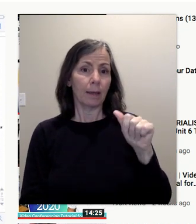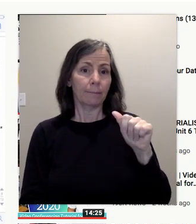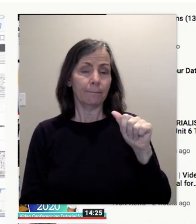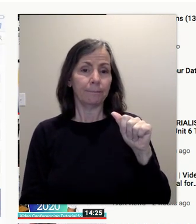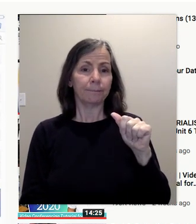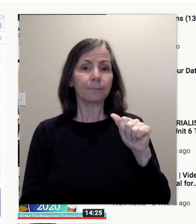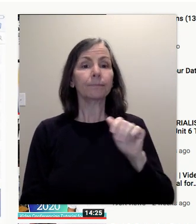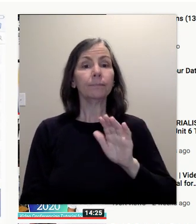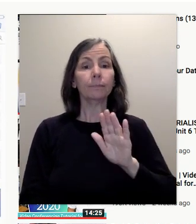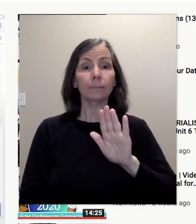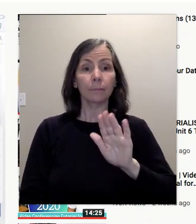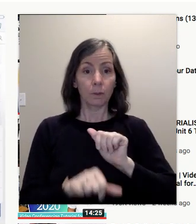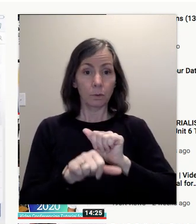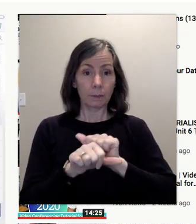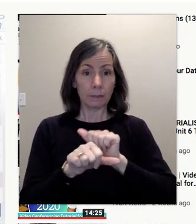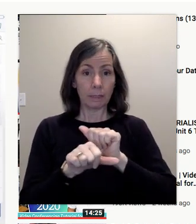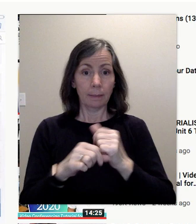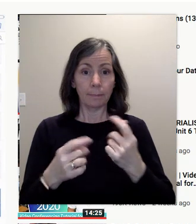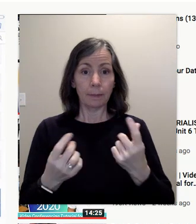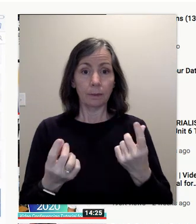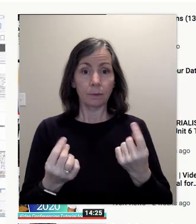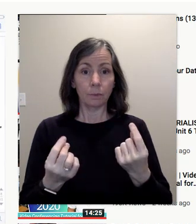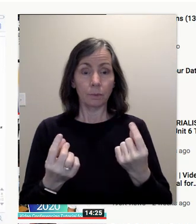Your assignment